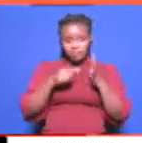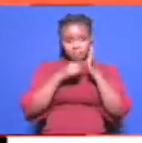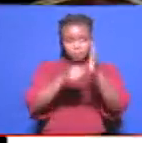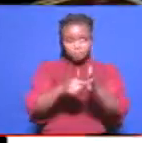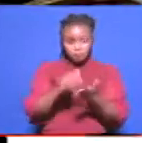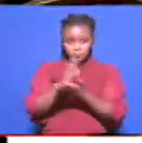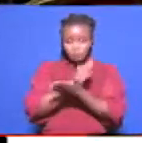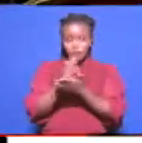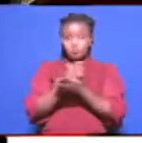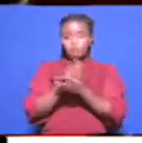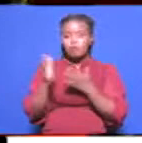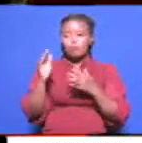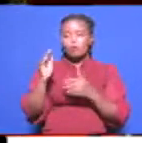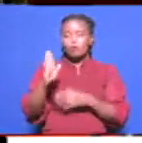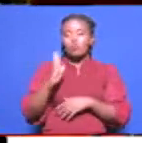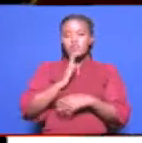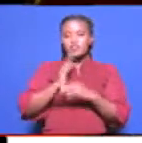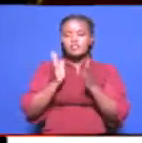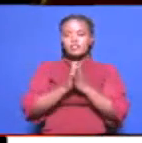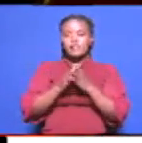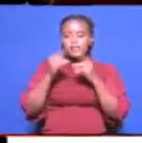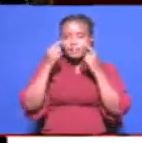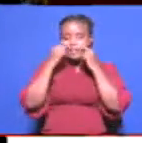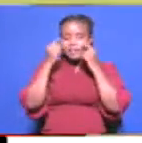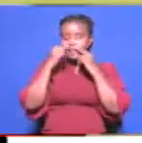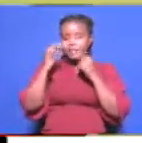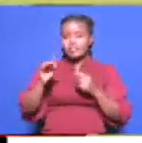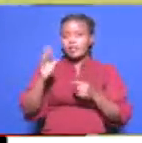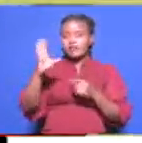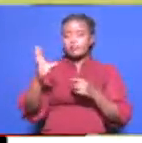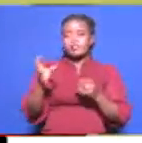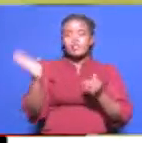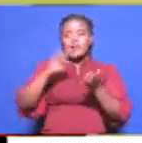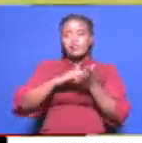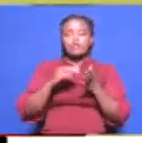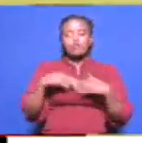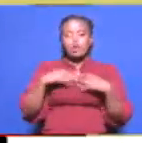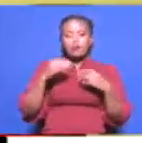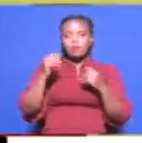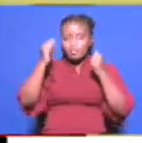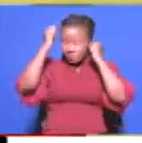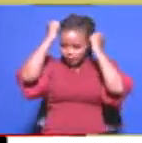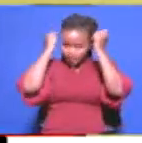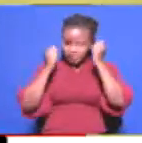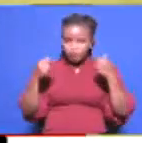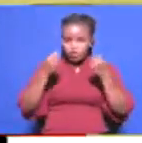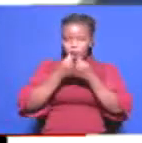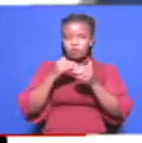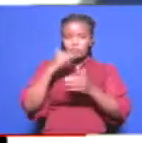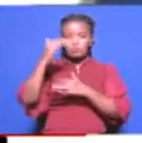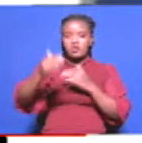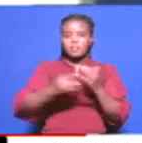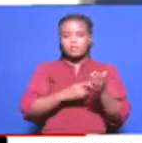Tusker, will also host the KDF Athletics Championship next week.